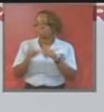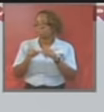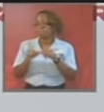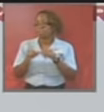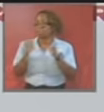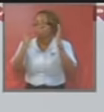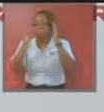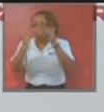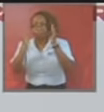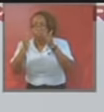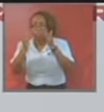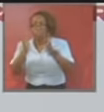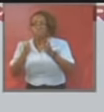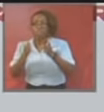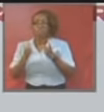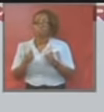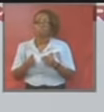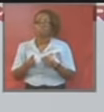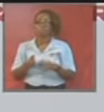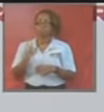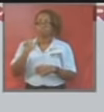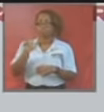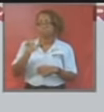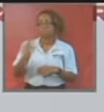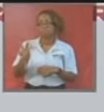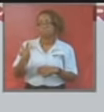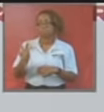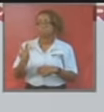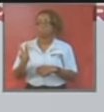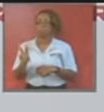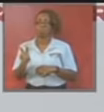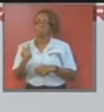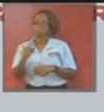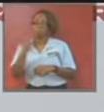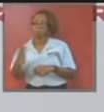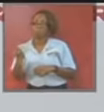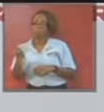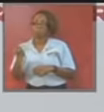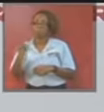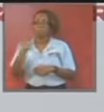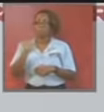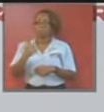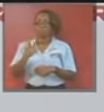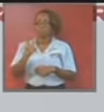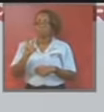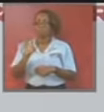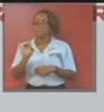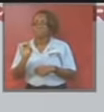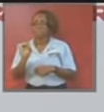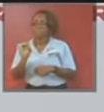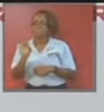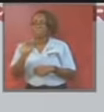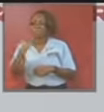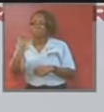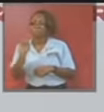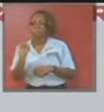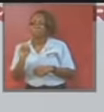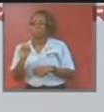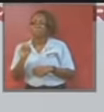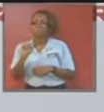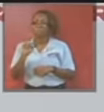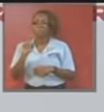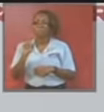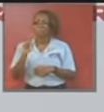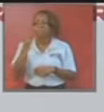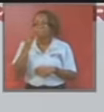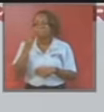8 degrees. We are looking at the minus 72, for example, like Pfizer, and as well as the minus 22 storage conditions for other